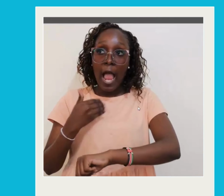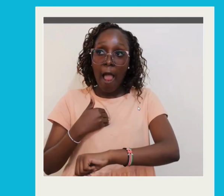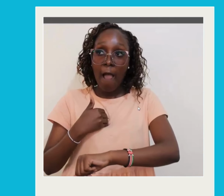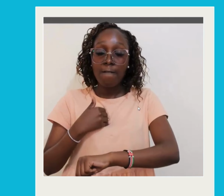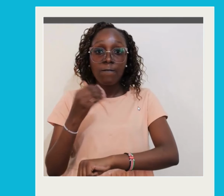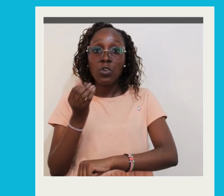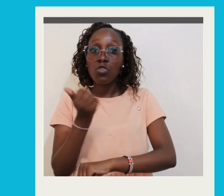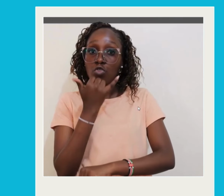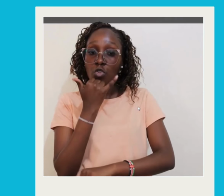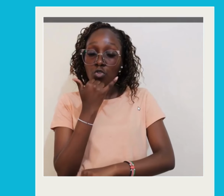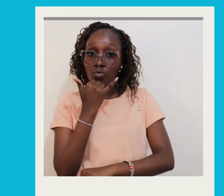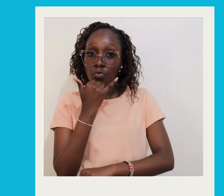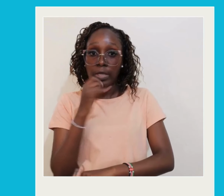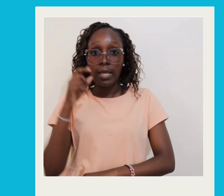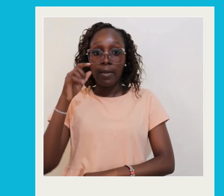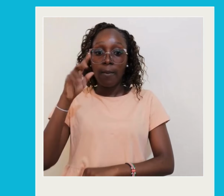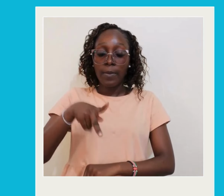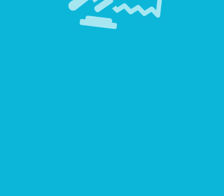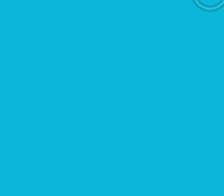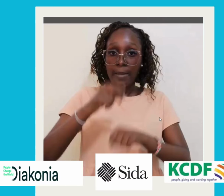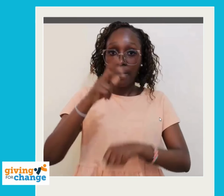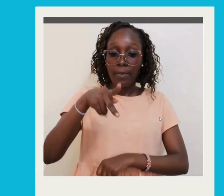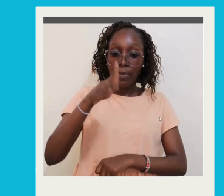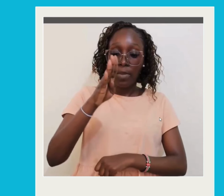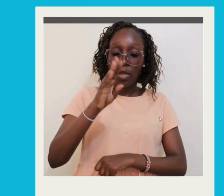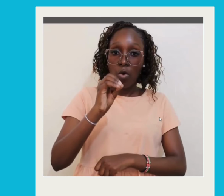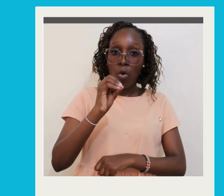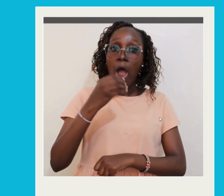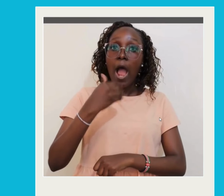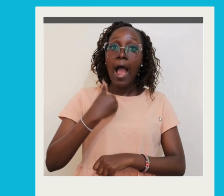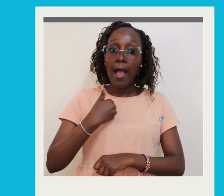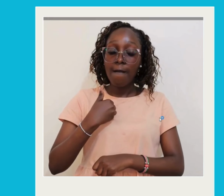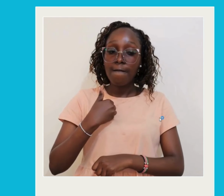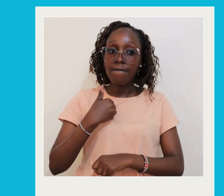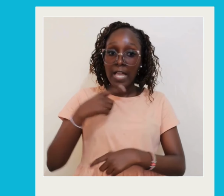imprisonment of up to 2 years.